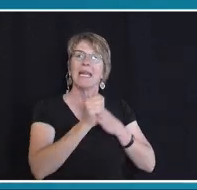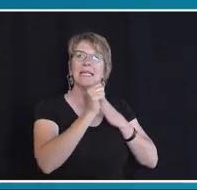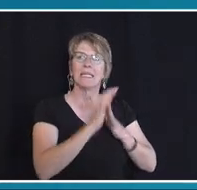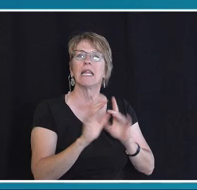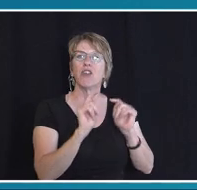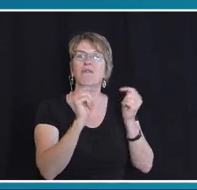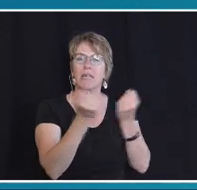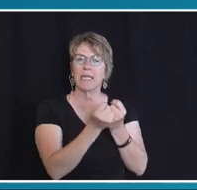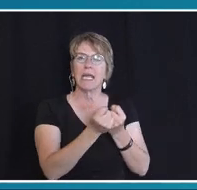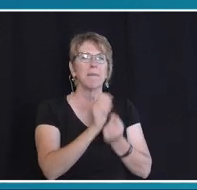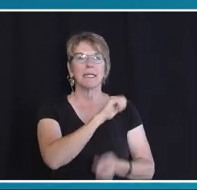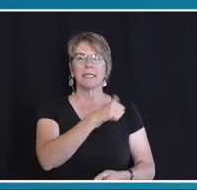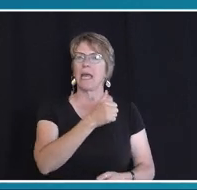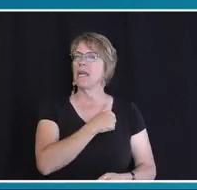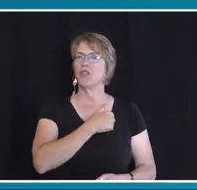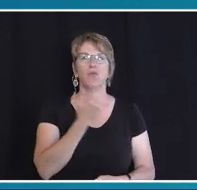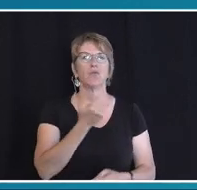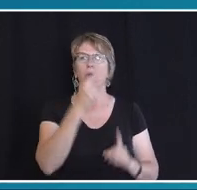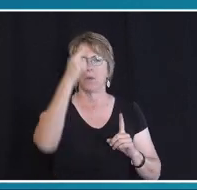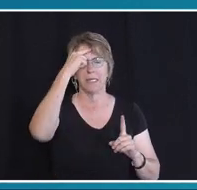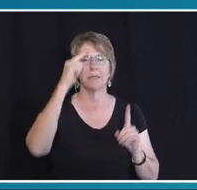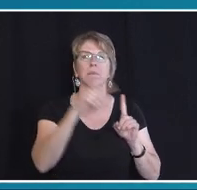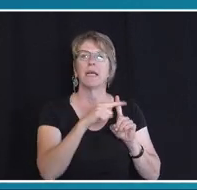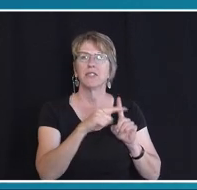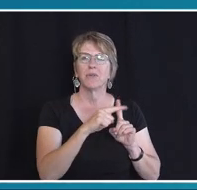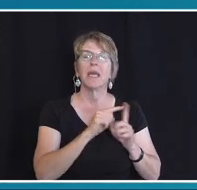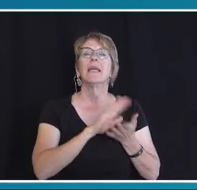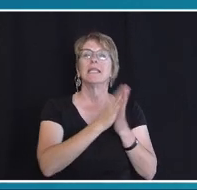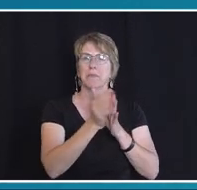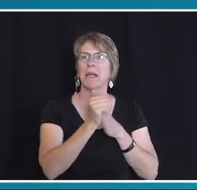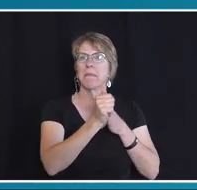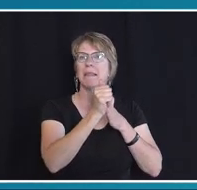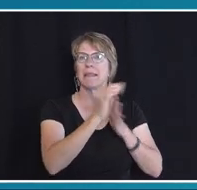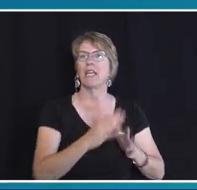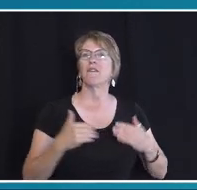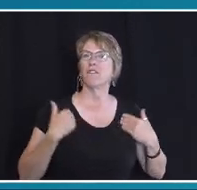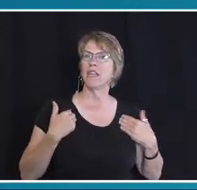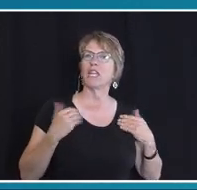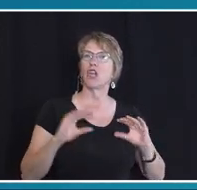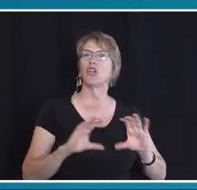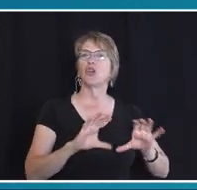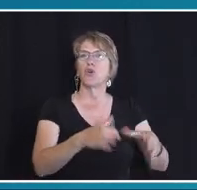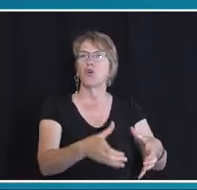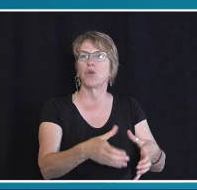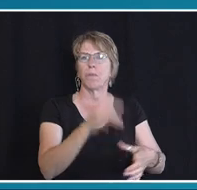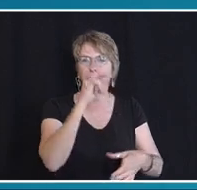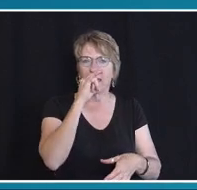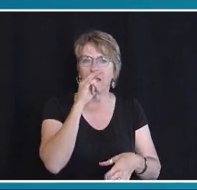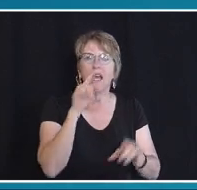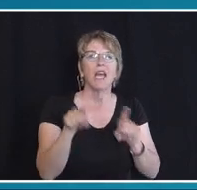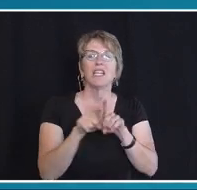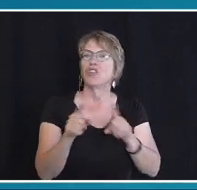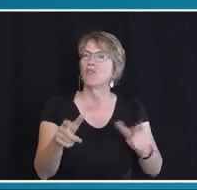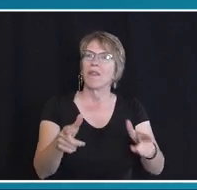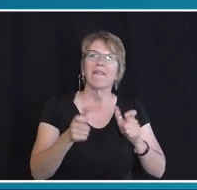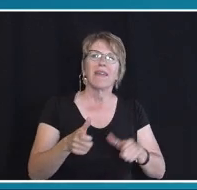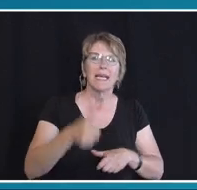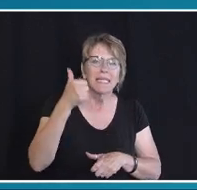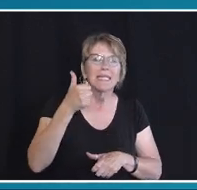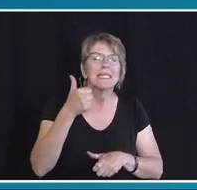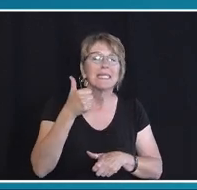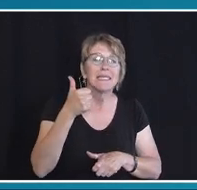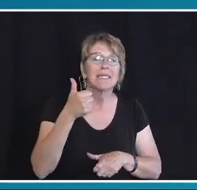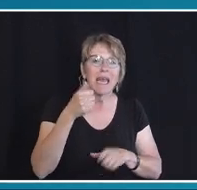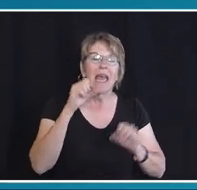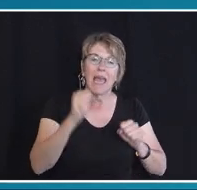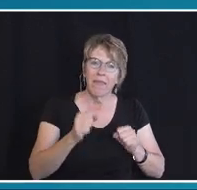good attitude to practice. And he said he's kind of become a leader of this younger group of kids. He's definitely the fastest one out here and he helps everyone kind of get